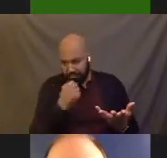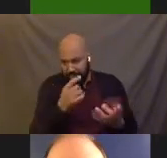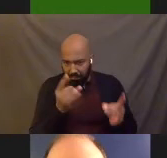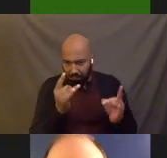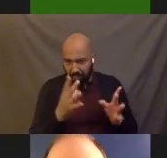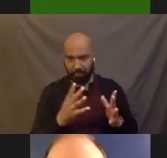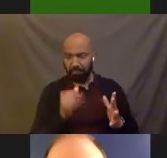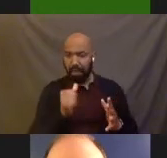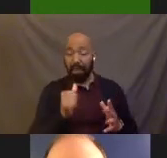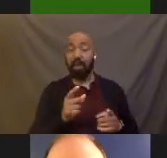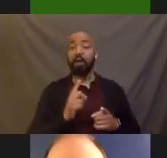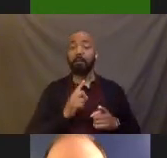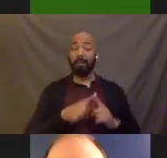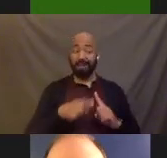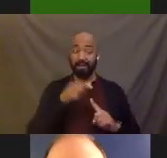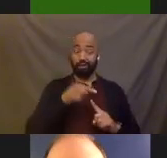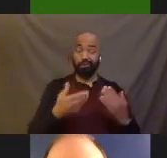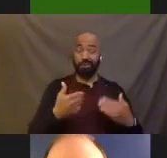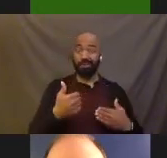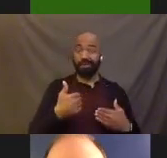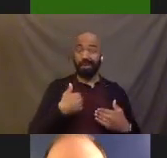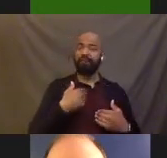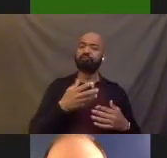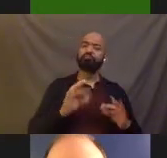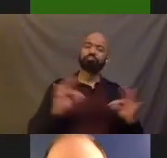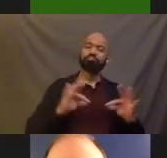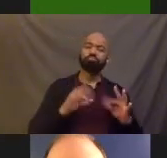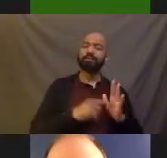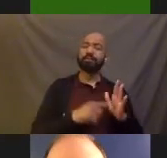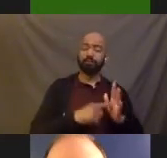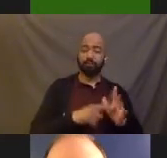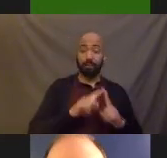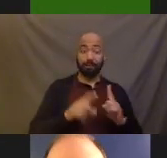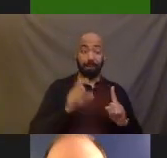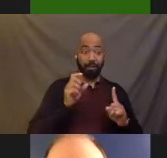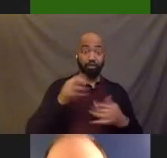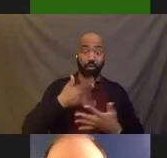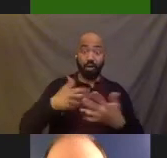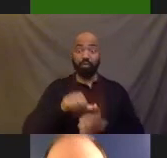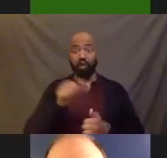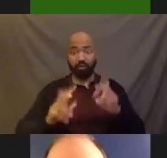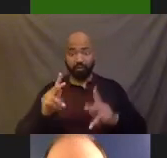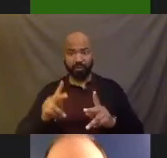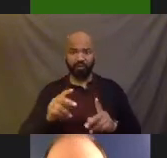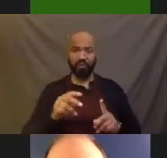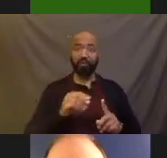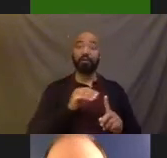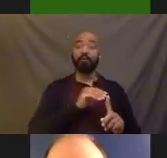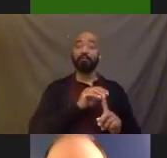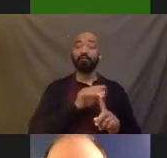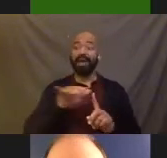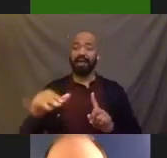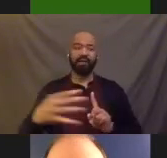on to someone else who may not have or develop mild symptoms. And people, we don't